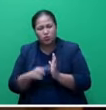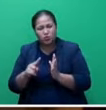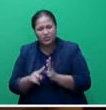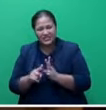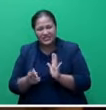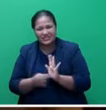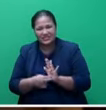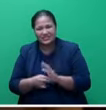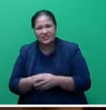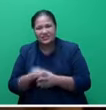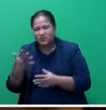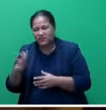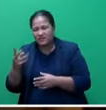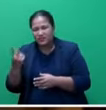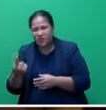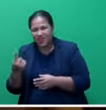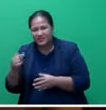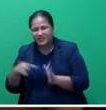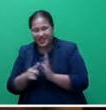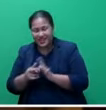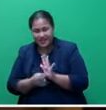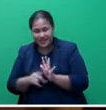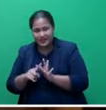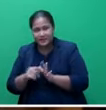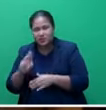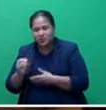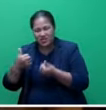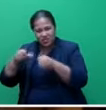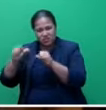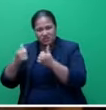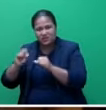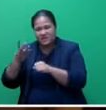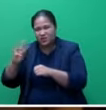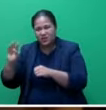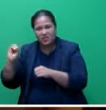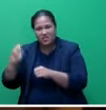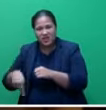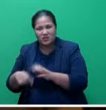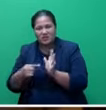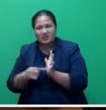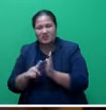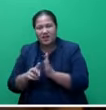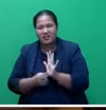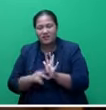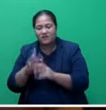tons to 51 tons per hectare and to achieve a minimum increase of 40,000 tons from this targeted